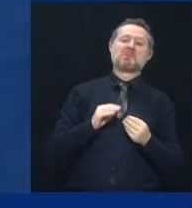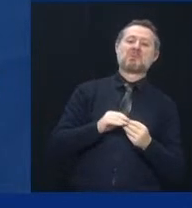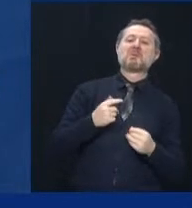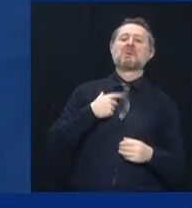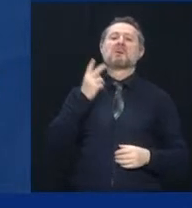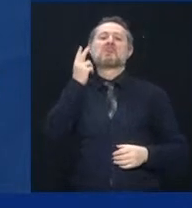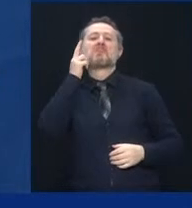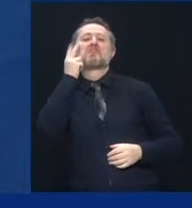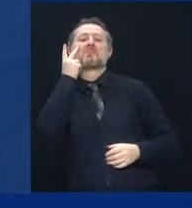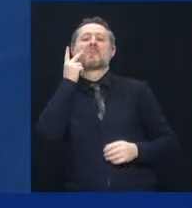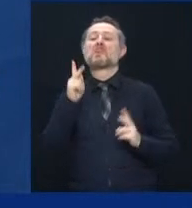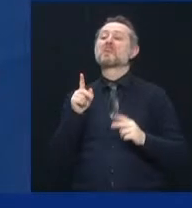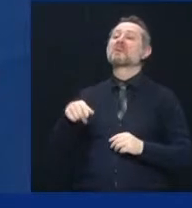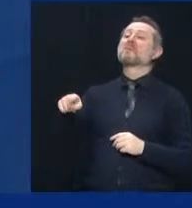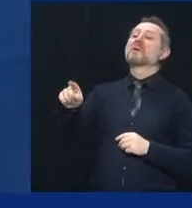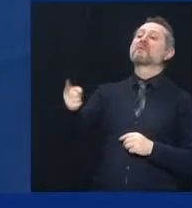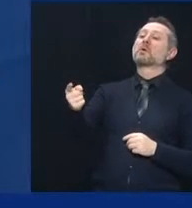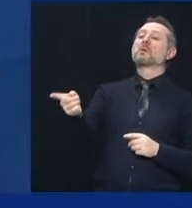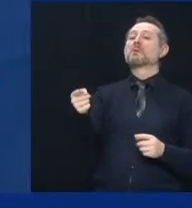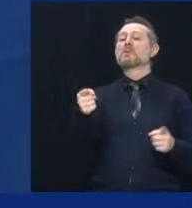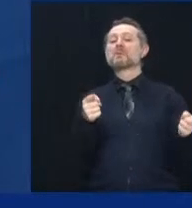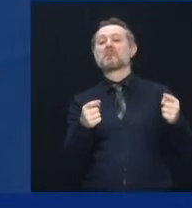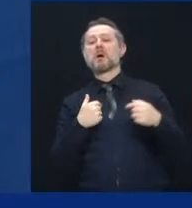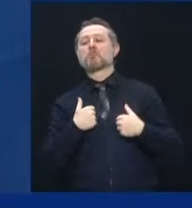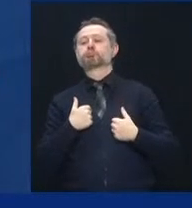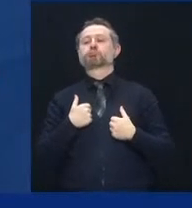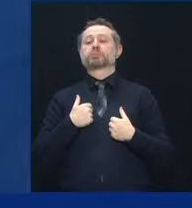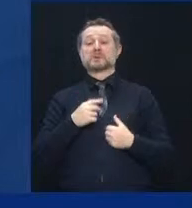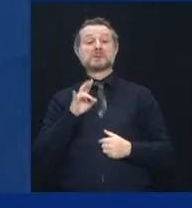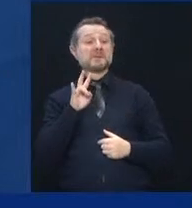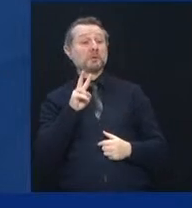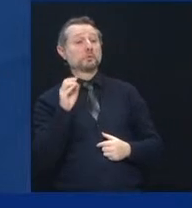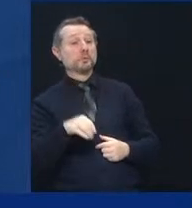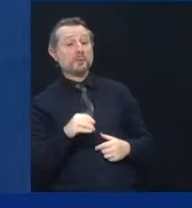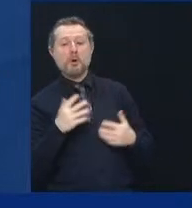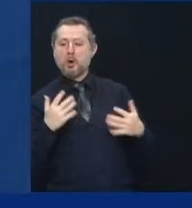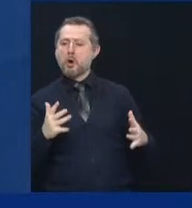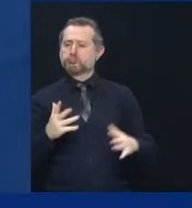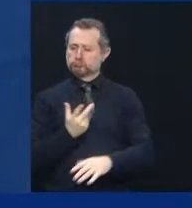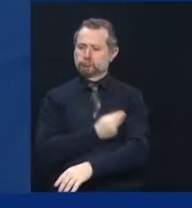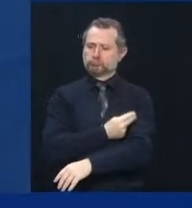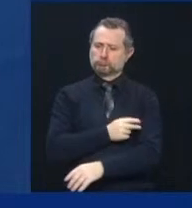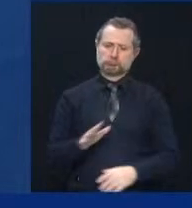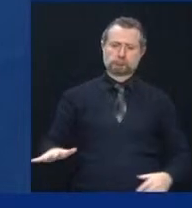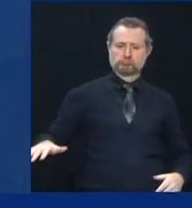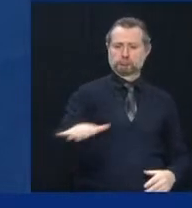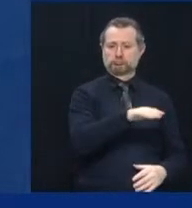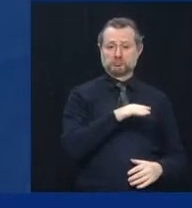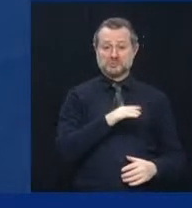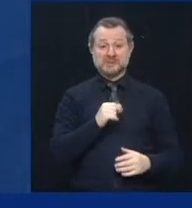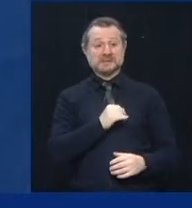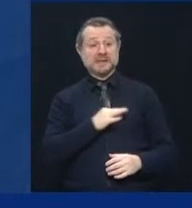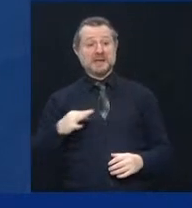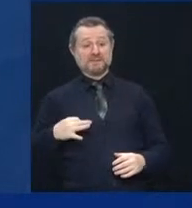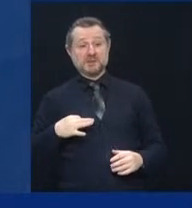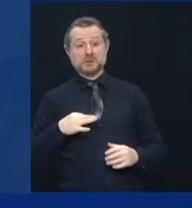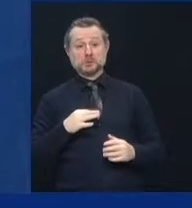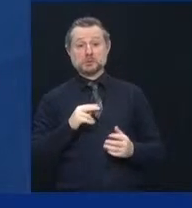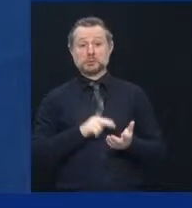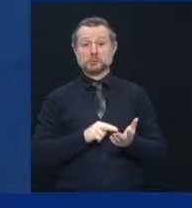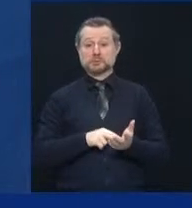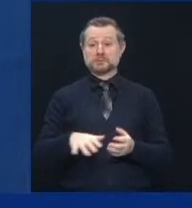first, but that's 72%. The staff in nursing homes are being vaccinated